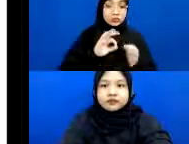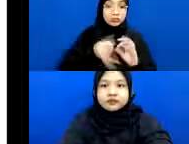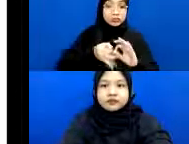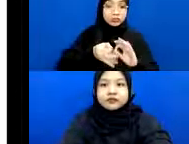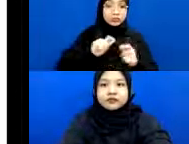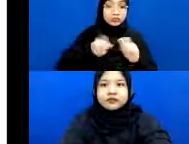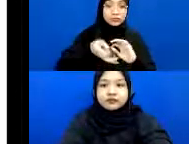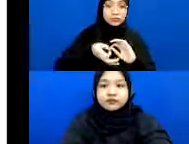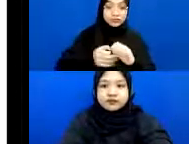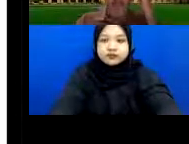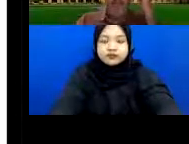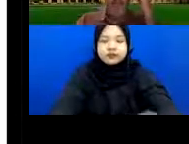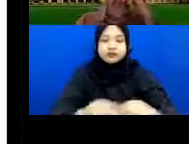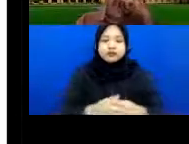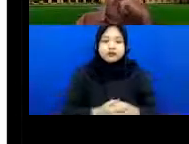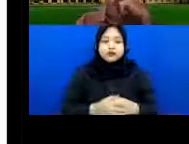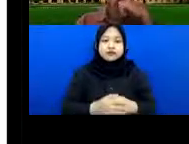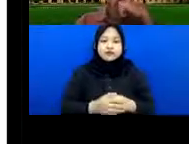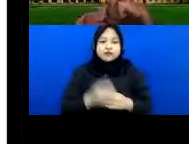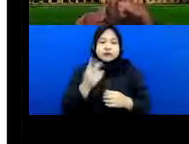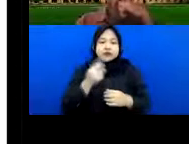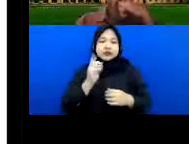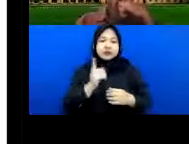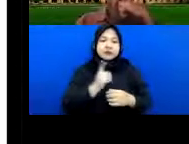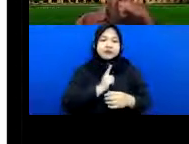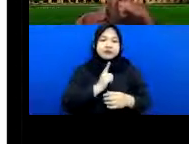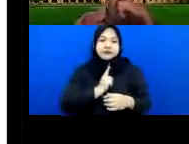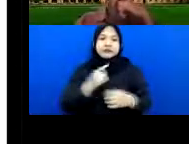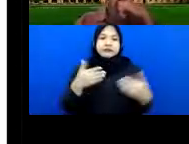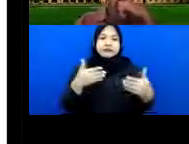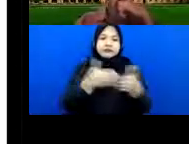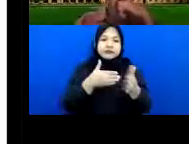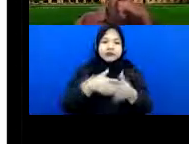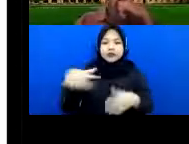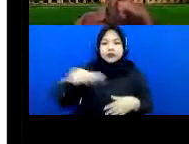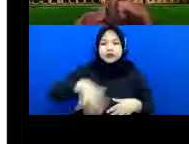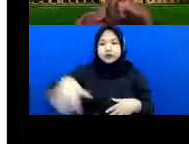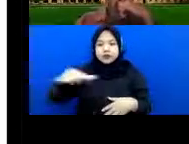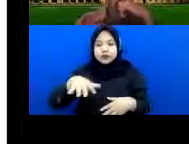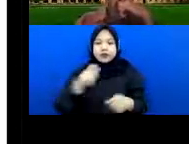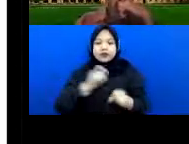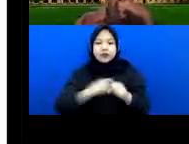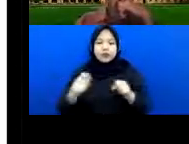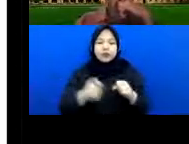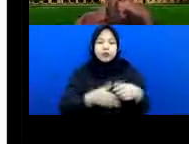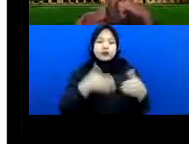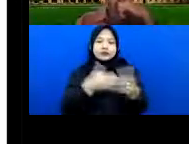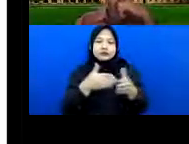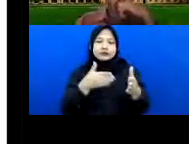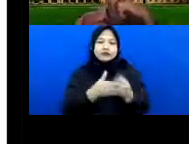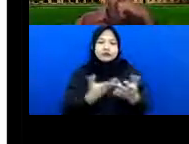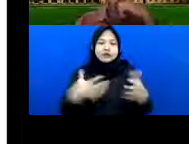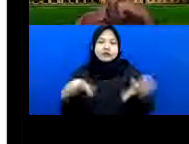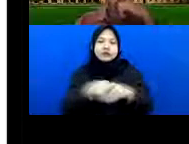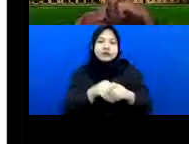is caused by the disconnection between individuals and their surroundings, resulting in an increase of limitation in their participation